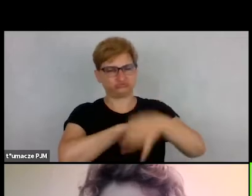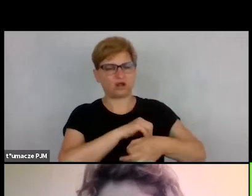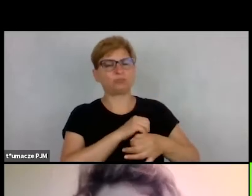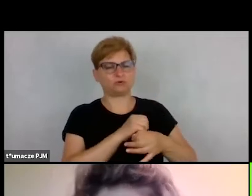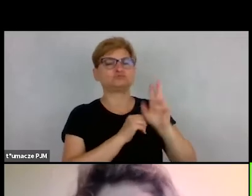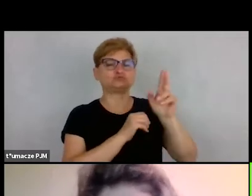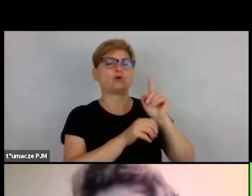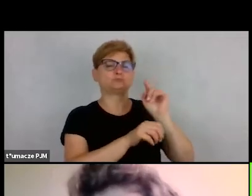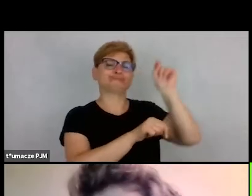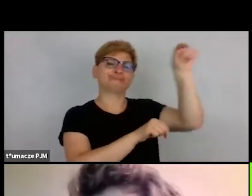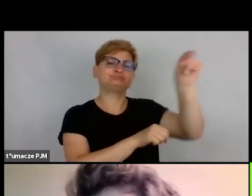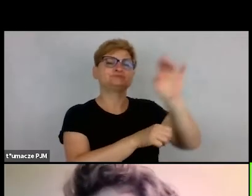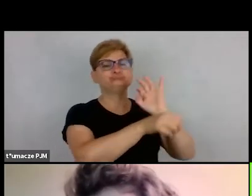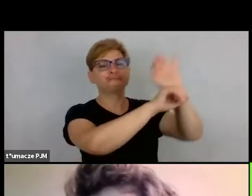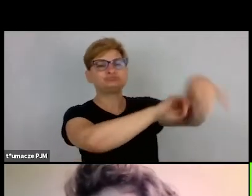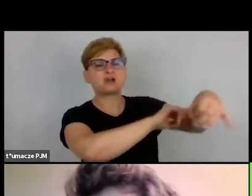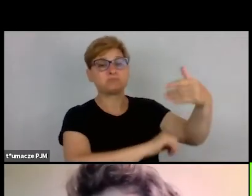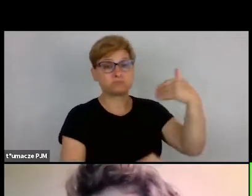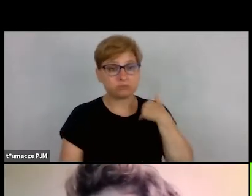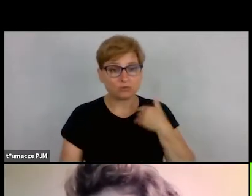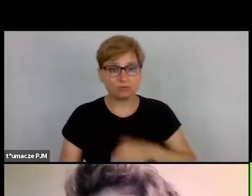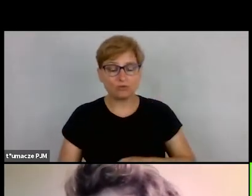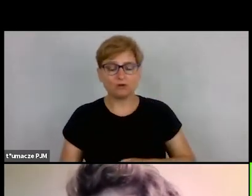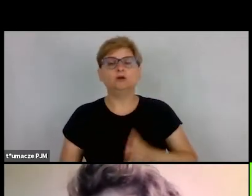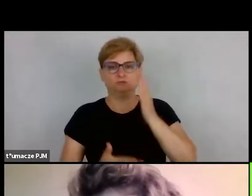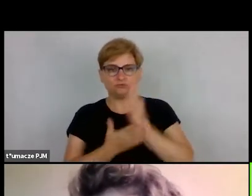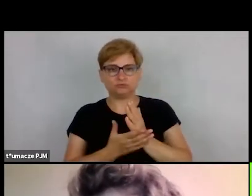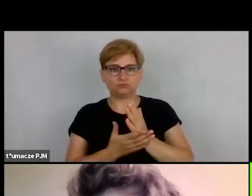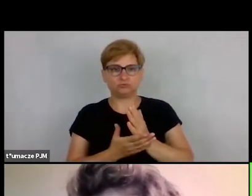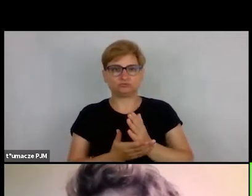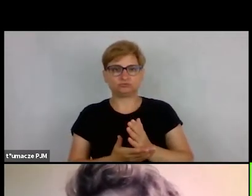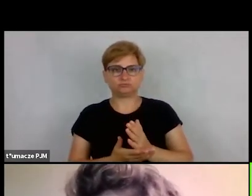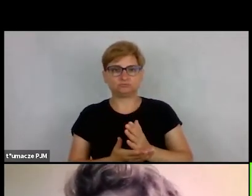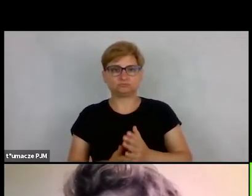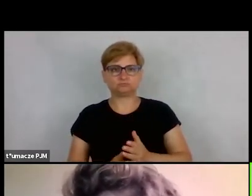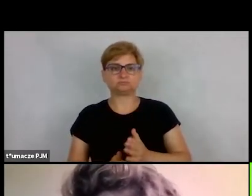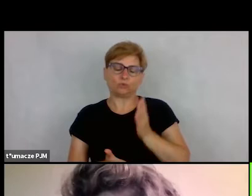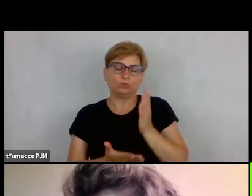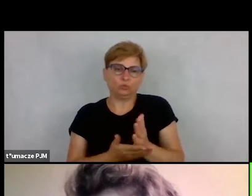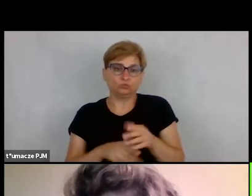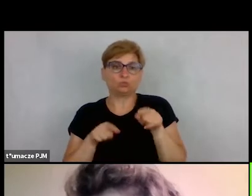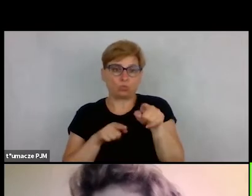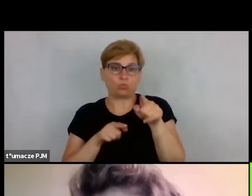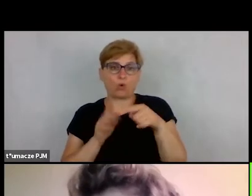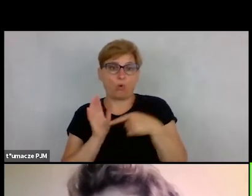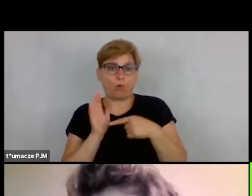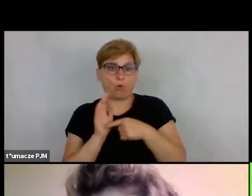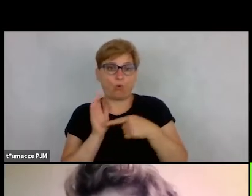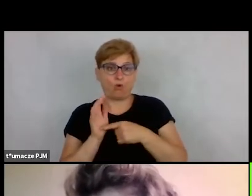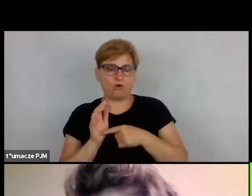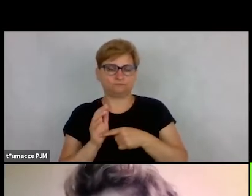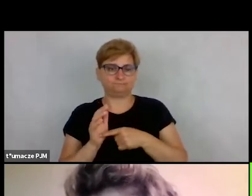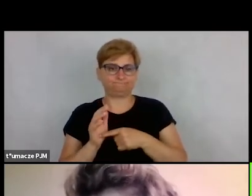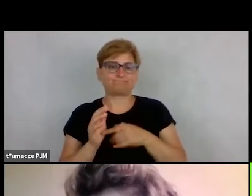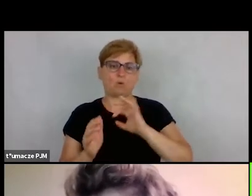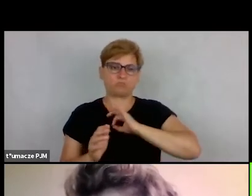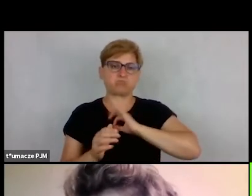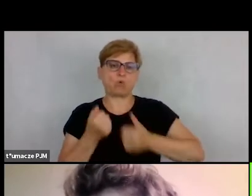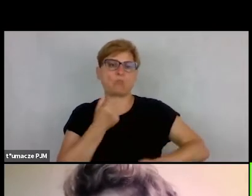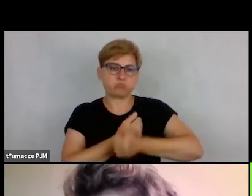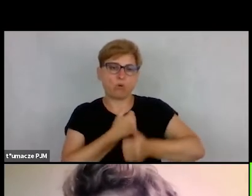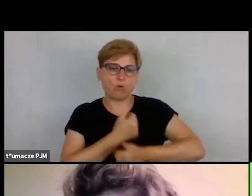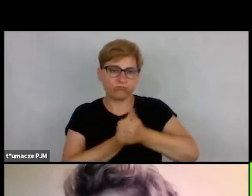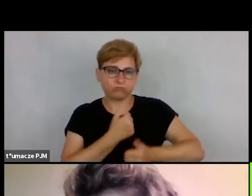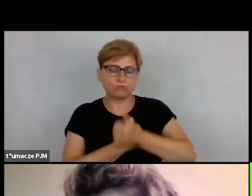motivation to do this work. And then I myself was assaulted by men 4 times during